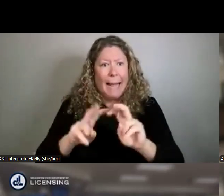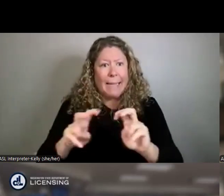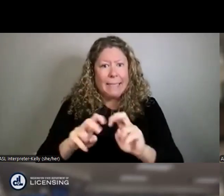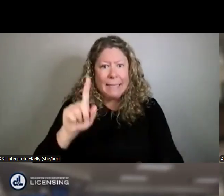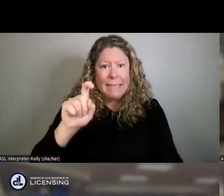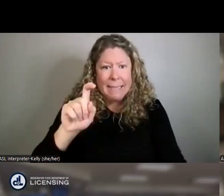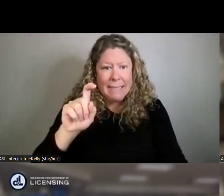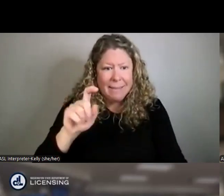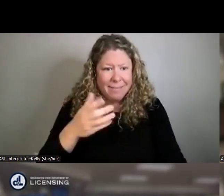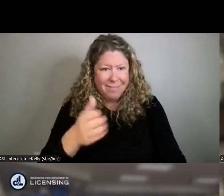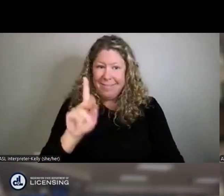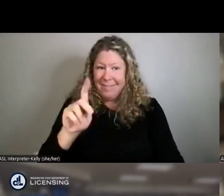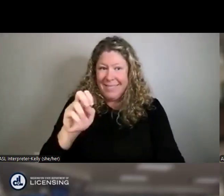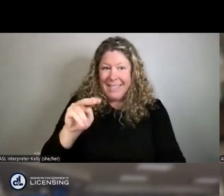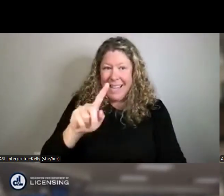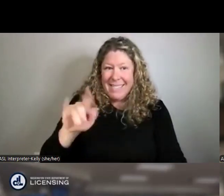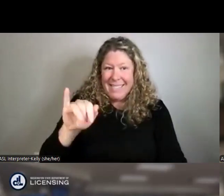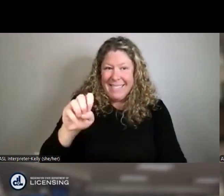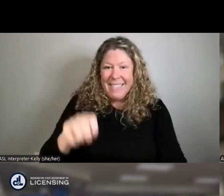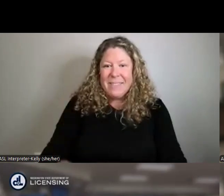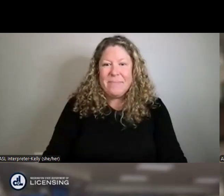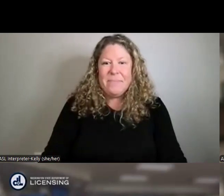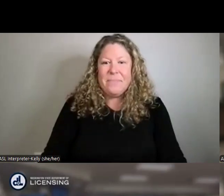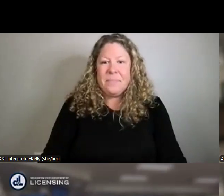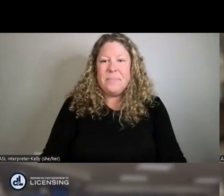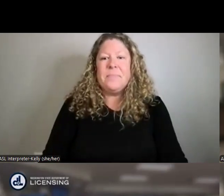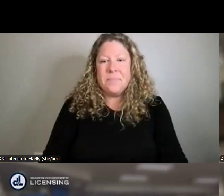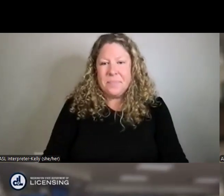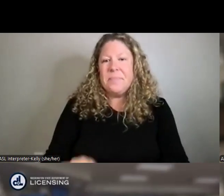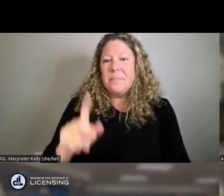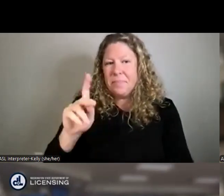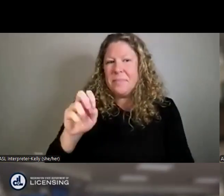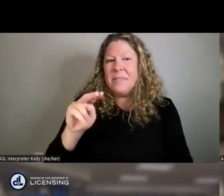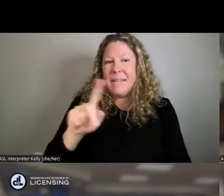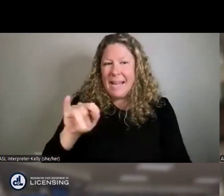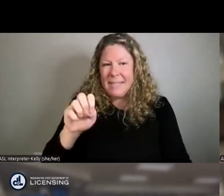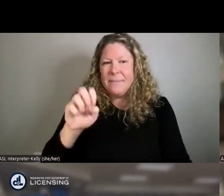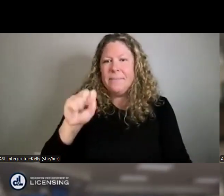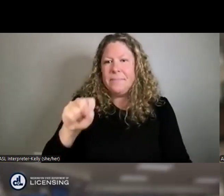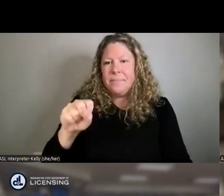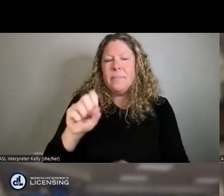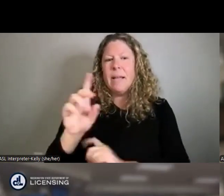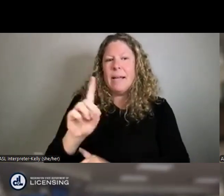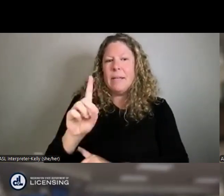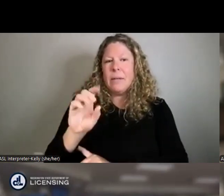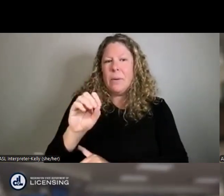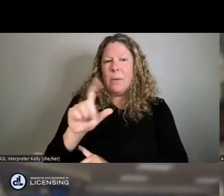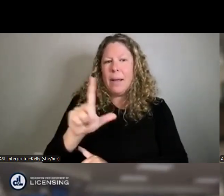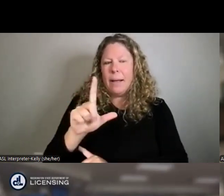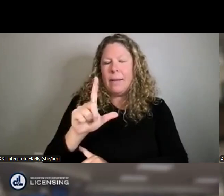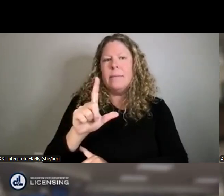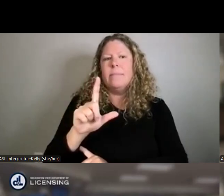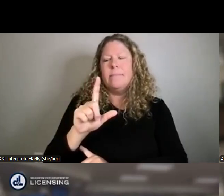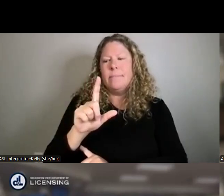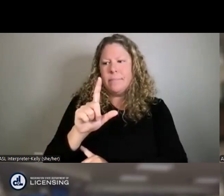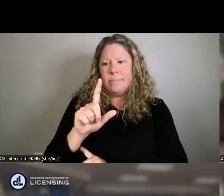Kenzie, go ahead. That's all you. Yeah, I can take that one. So at Department of Licensing, we're really fortunate to